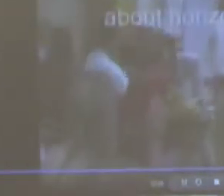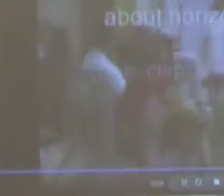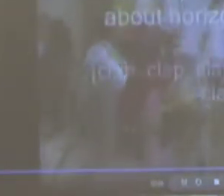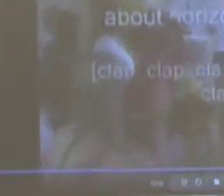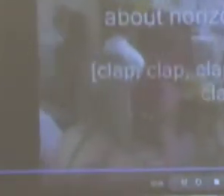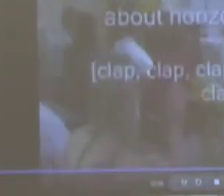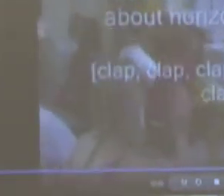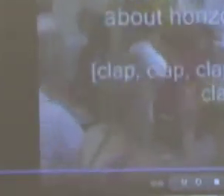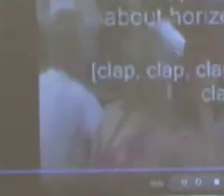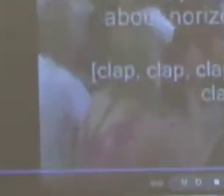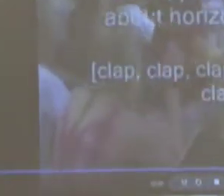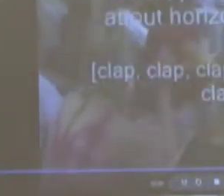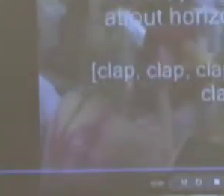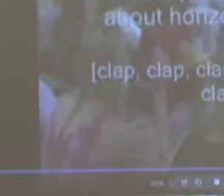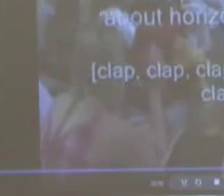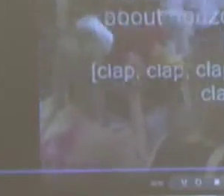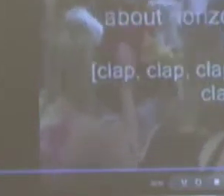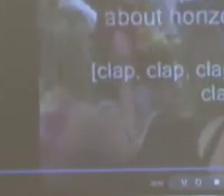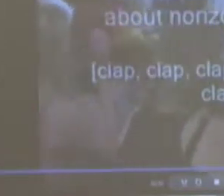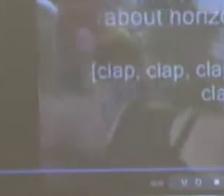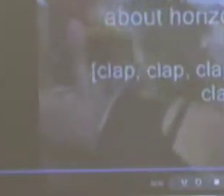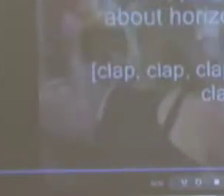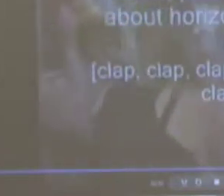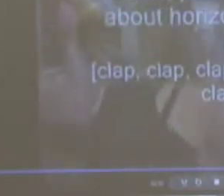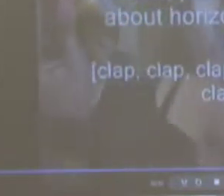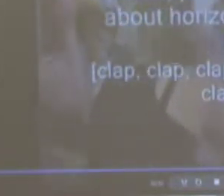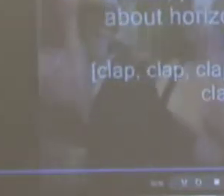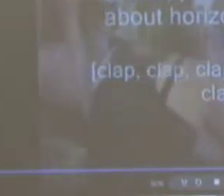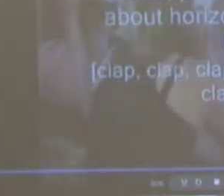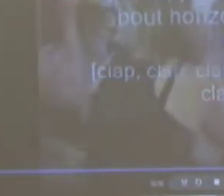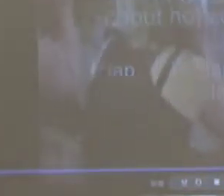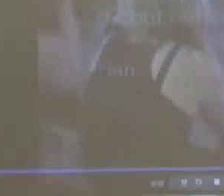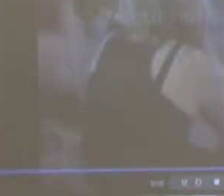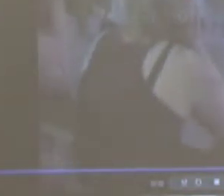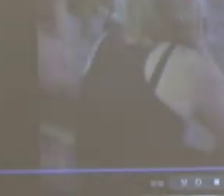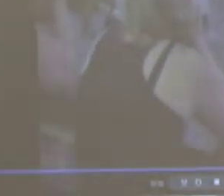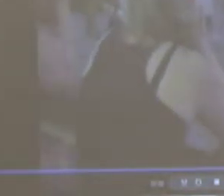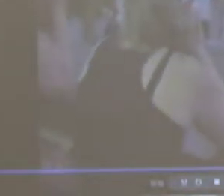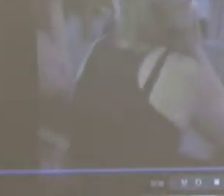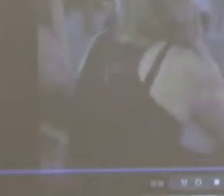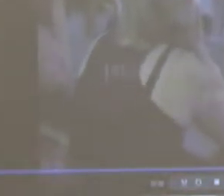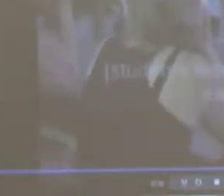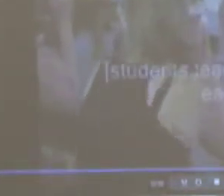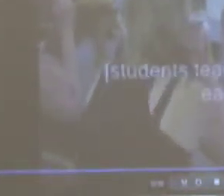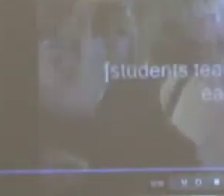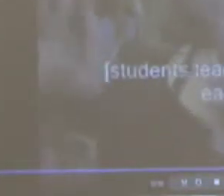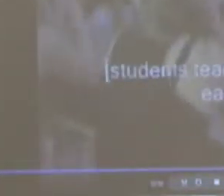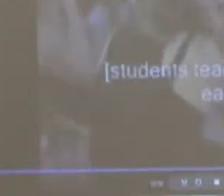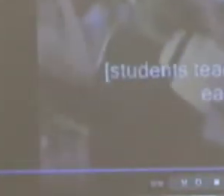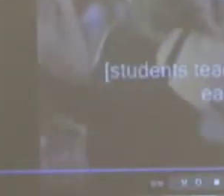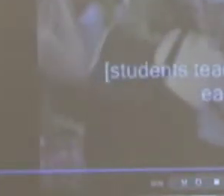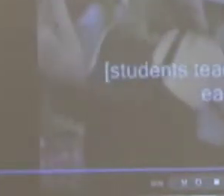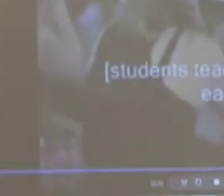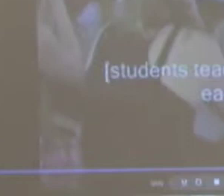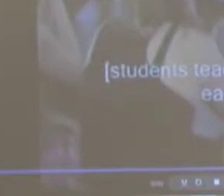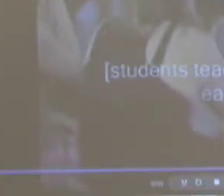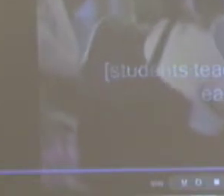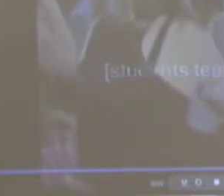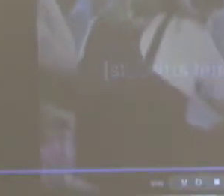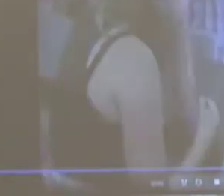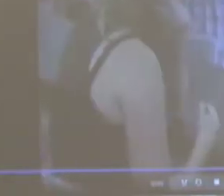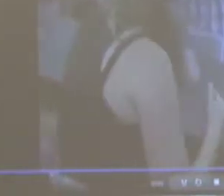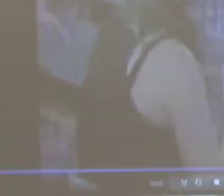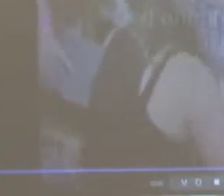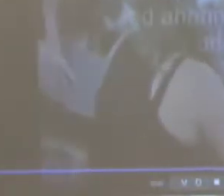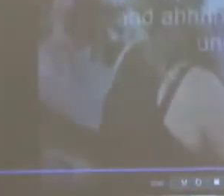North, please tell the south about the horizontal and vertical slopes of lines. Teach.